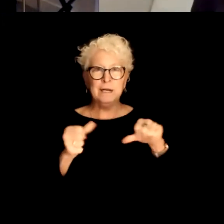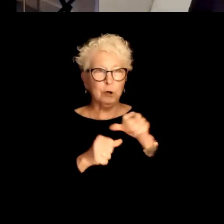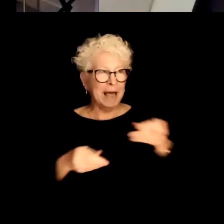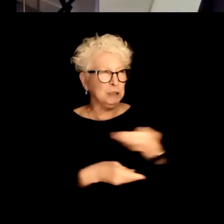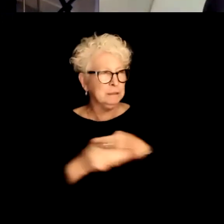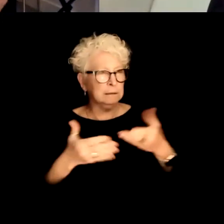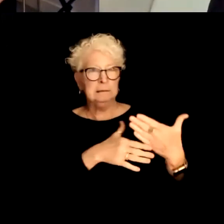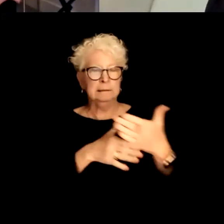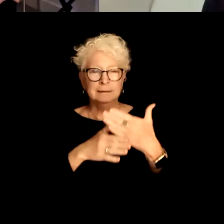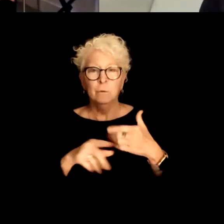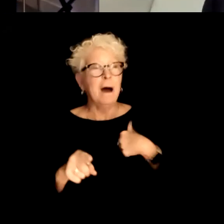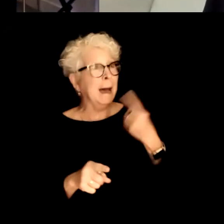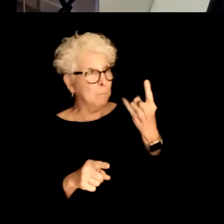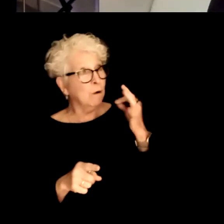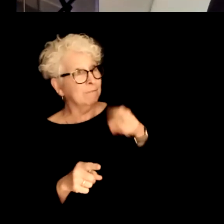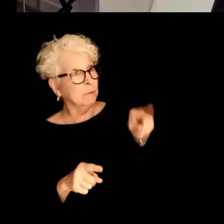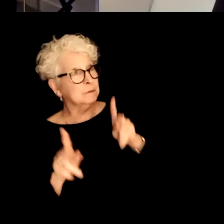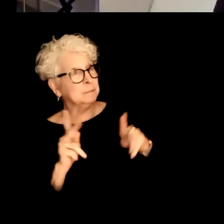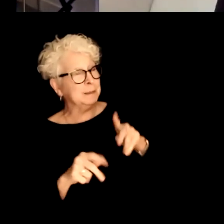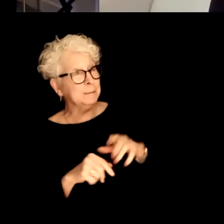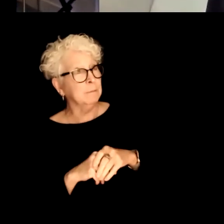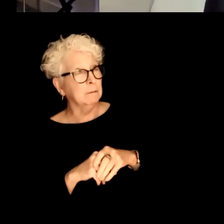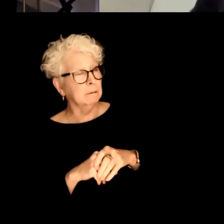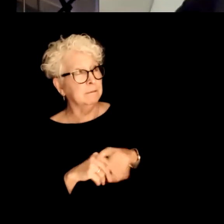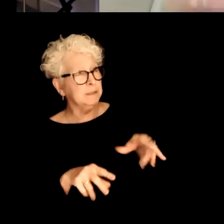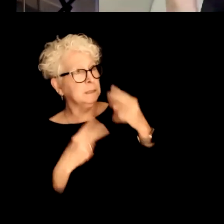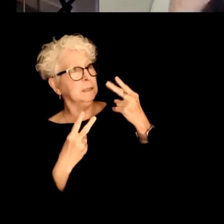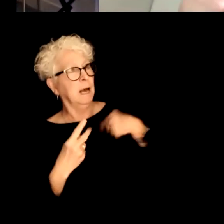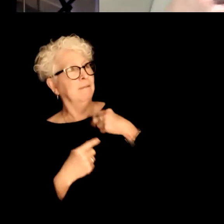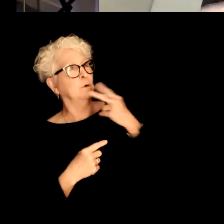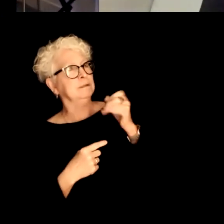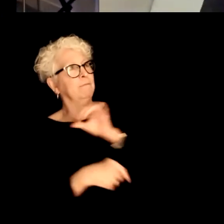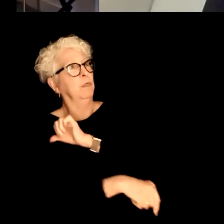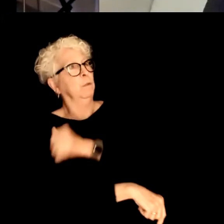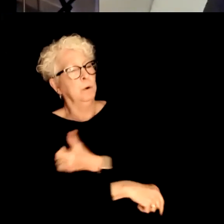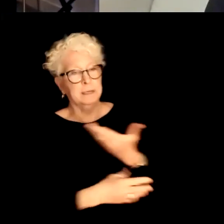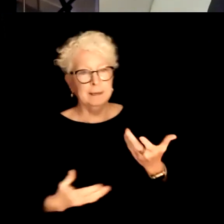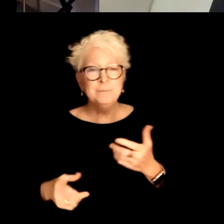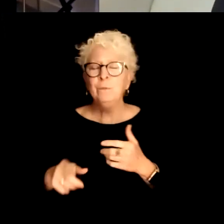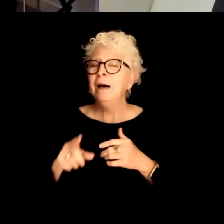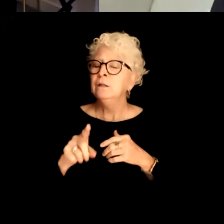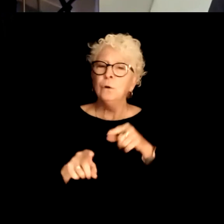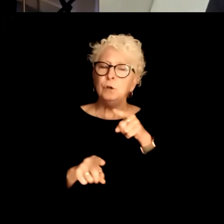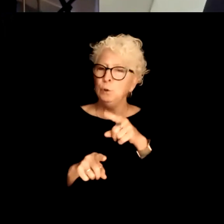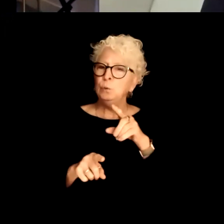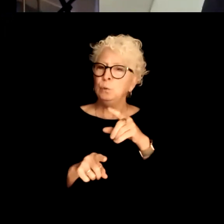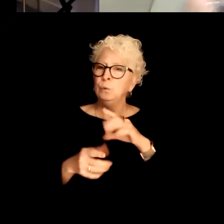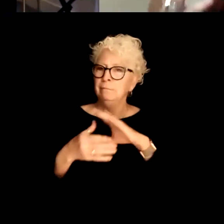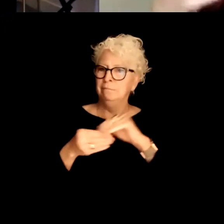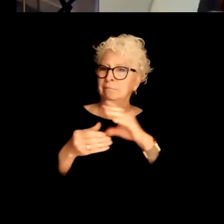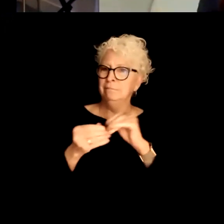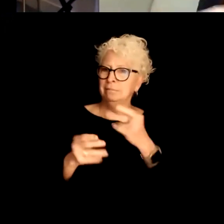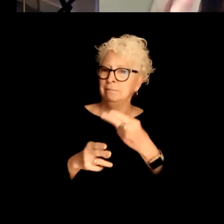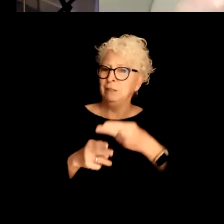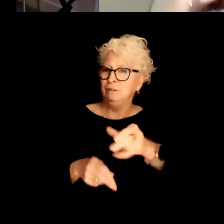I am there, and that's been really complicated. Well, you referenced it, so that's another reason I brought it up, which is that it